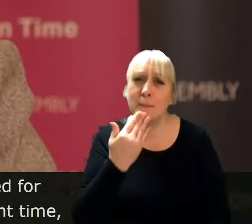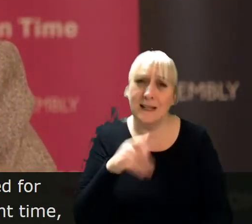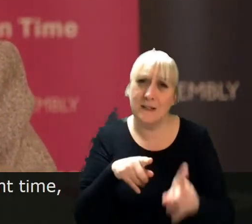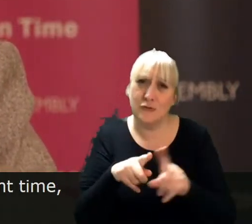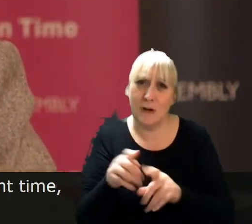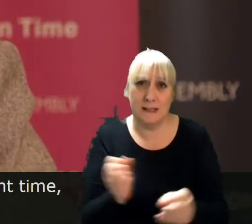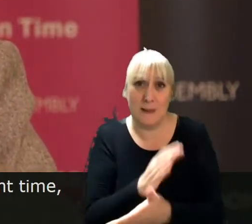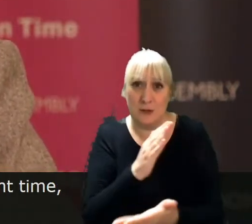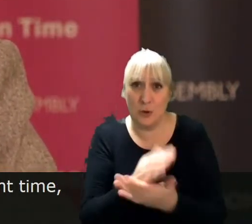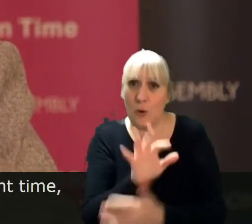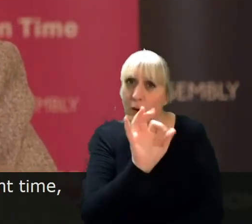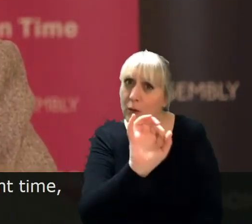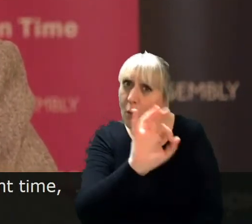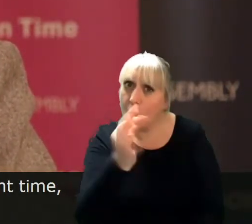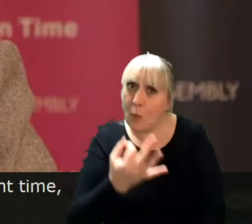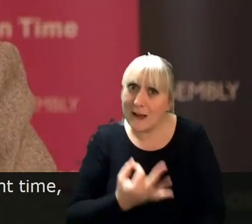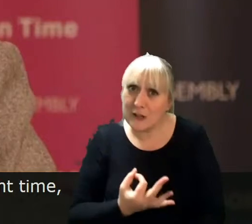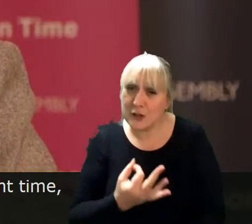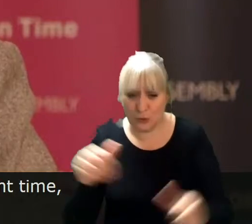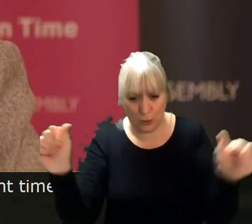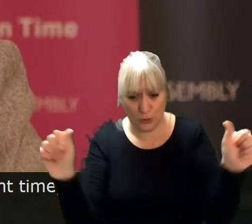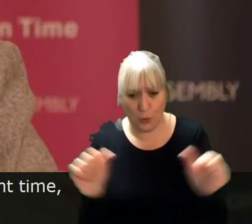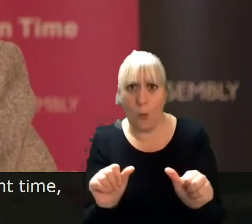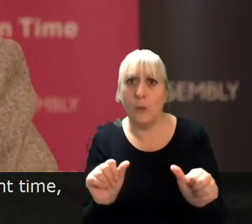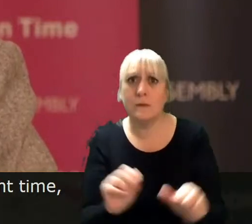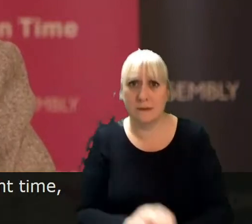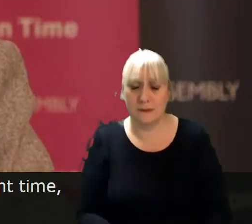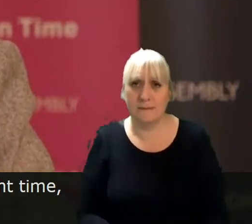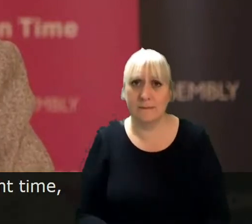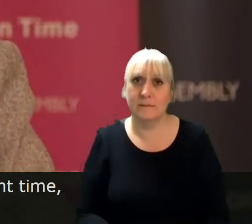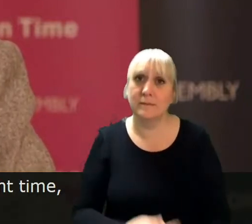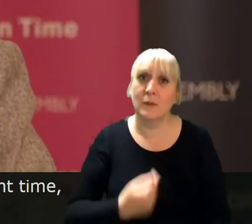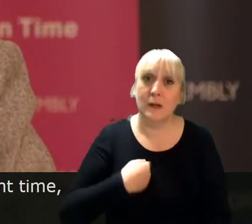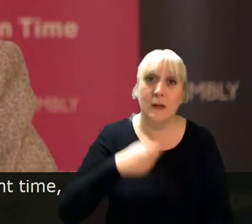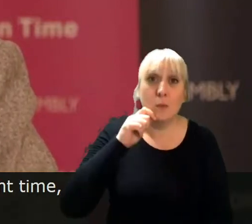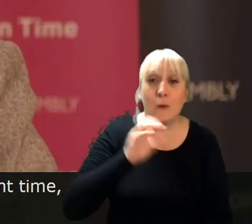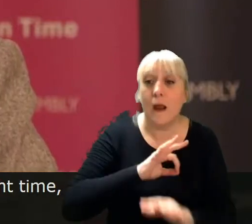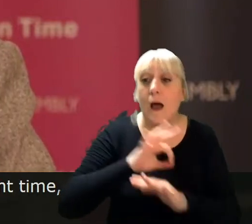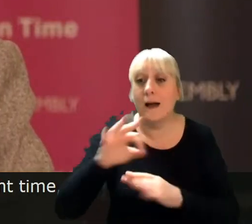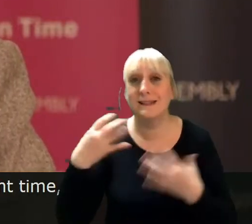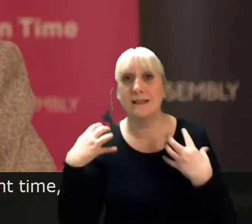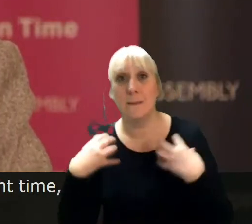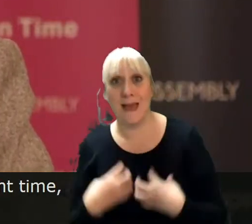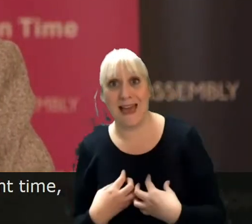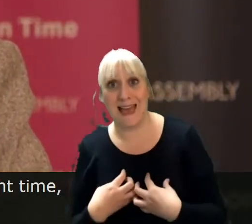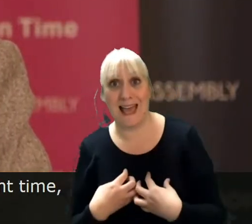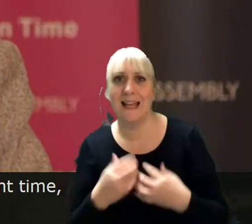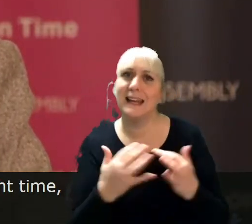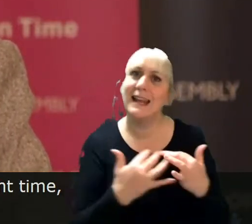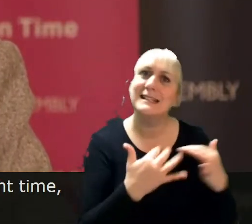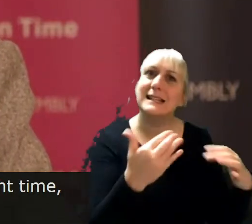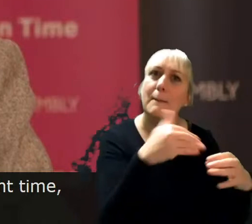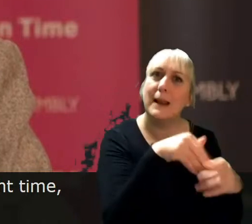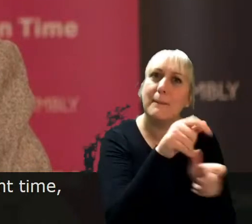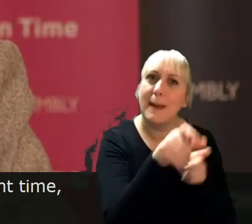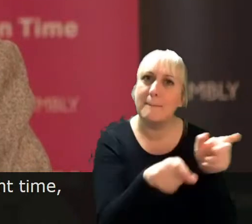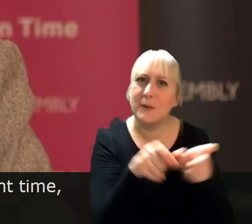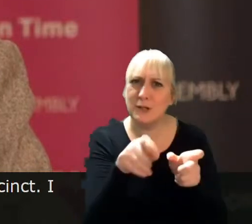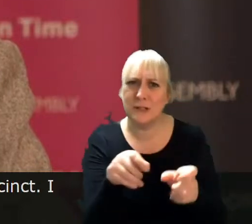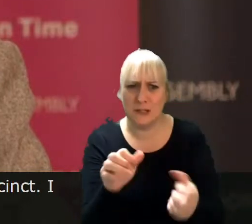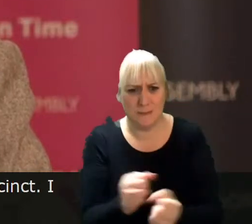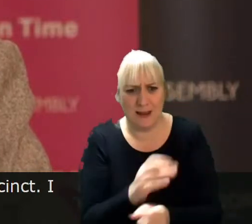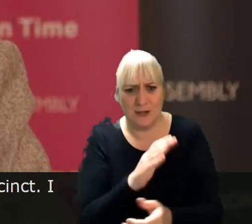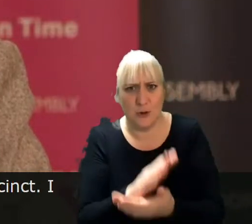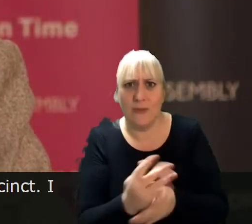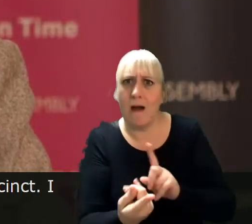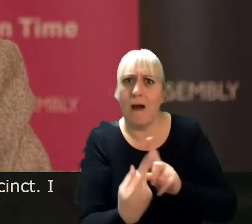and succinct. I will also be asking the Mayor and Assembly members to keep their answers short and sweet and to the point